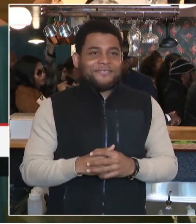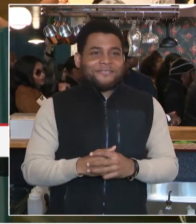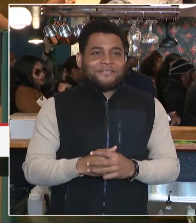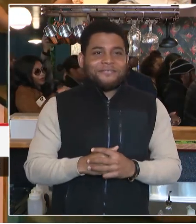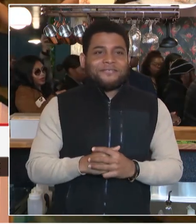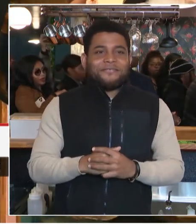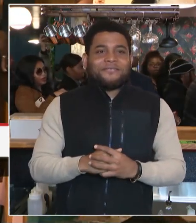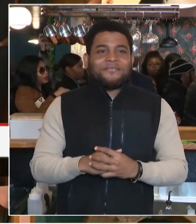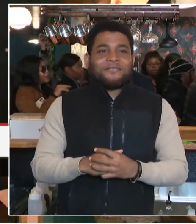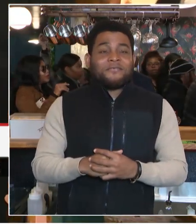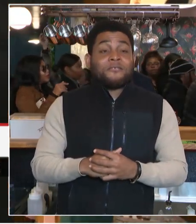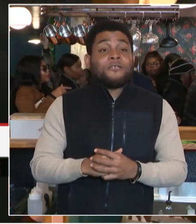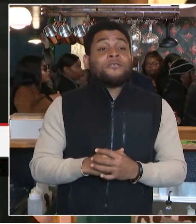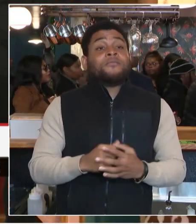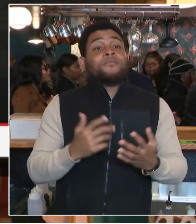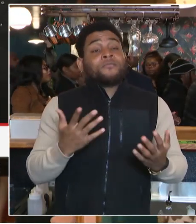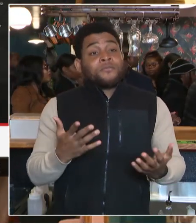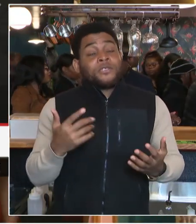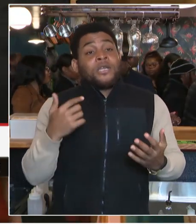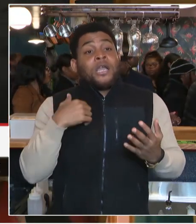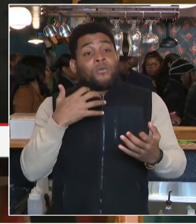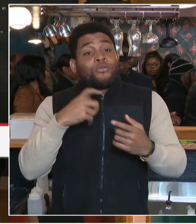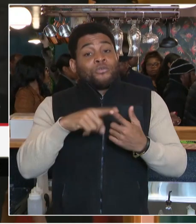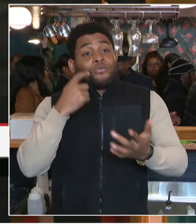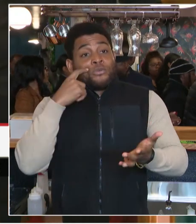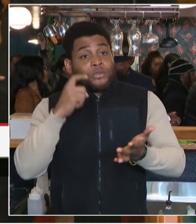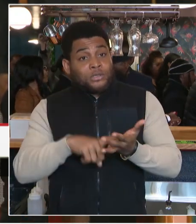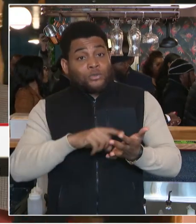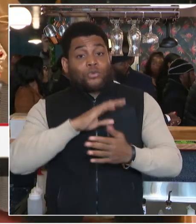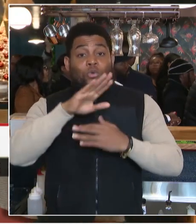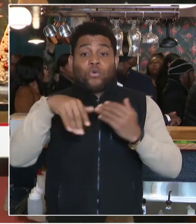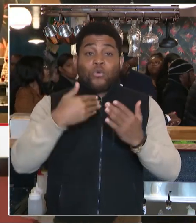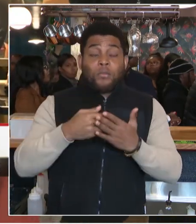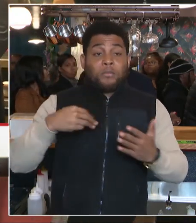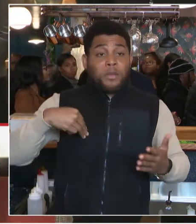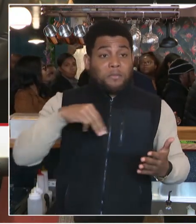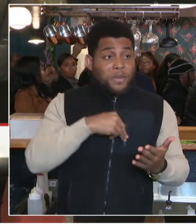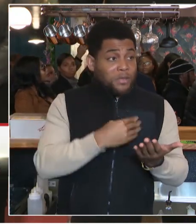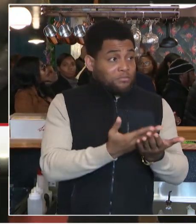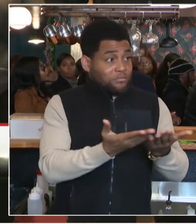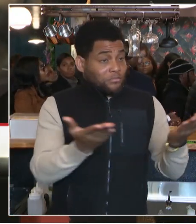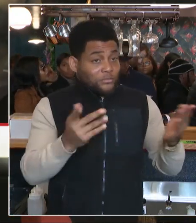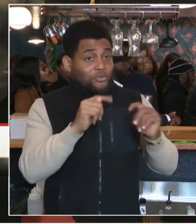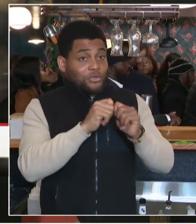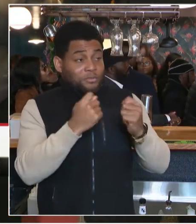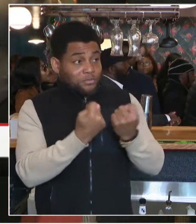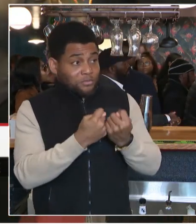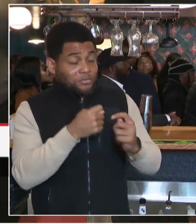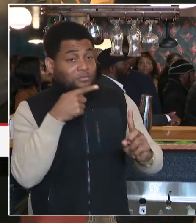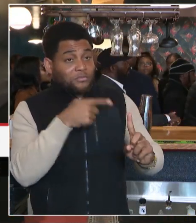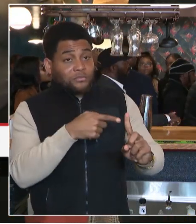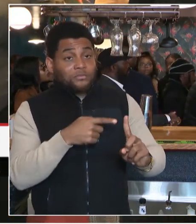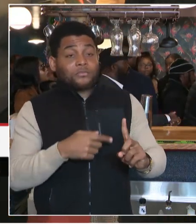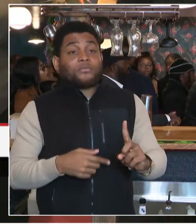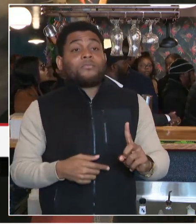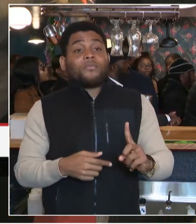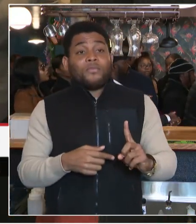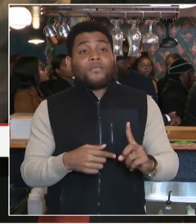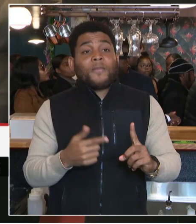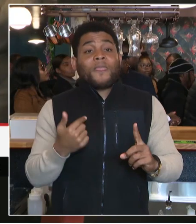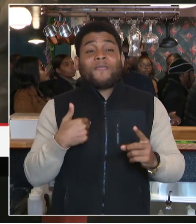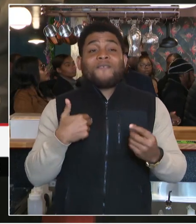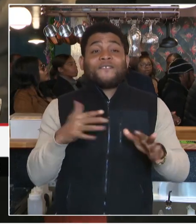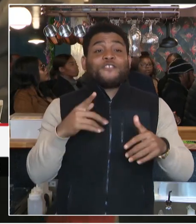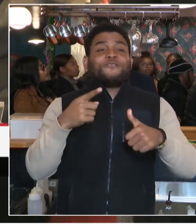I also want to acknowledge all the members of my team who are here. We pointed out our DMPED team, but